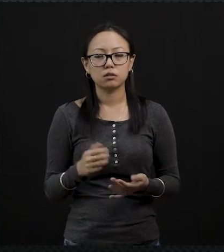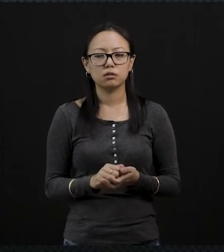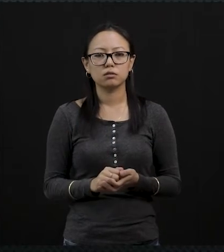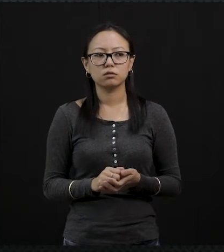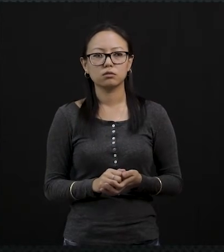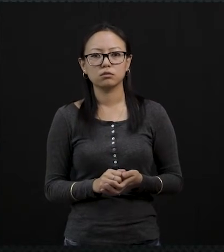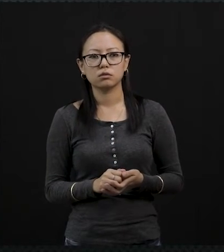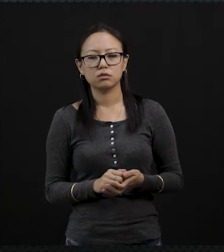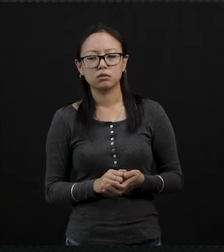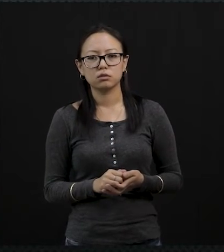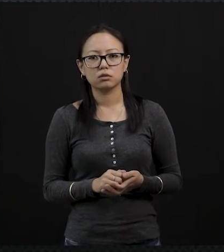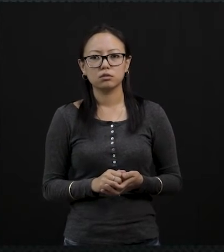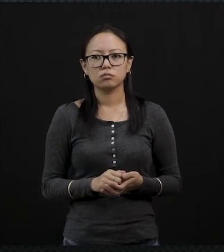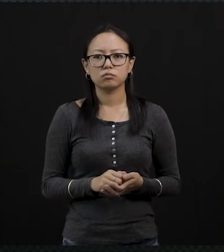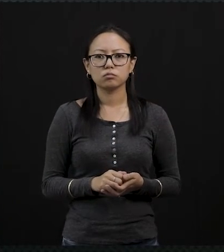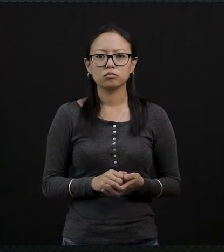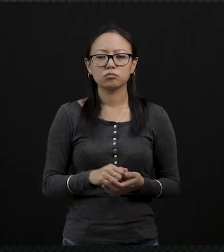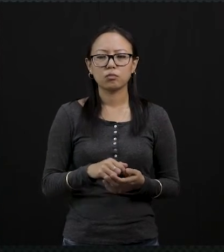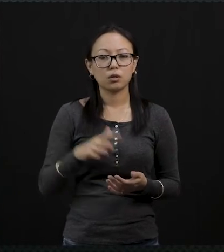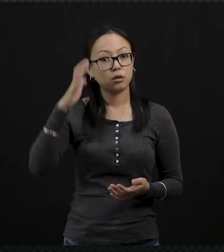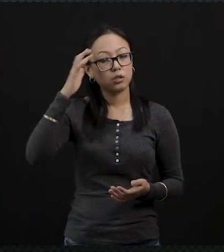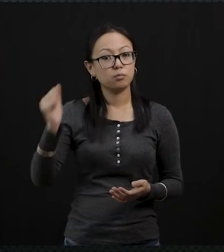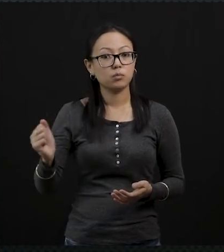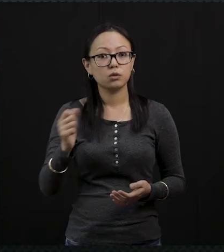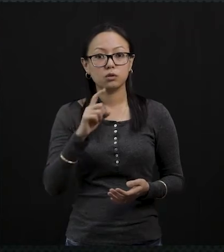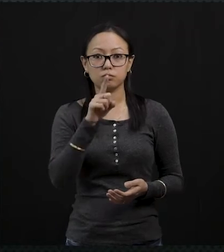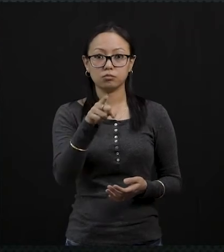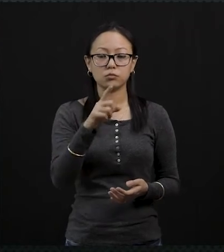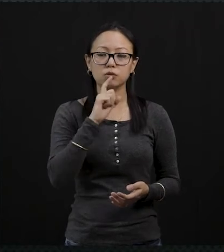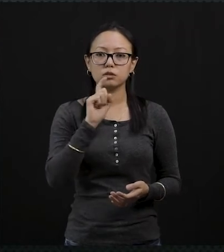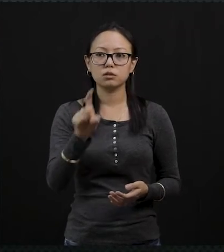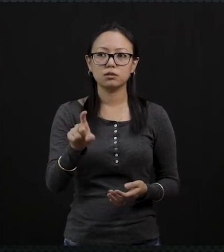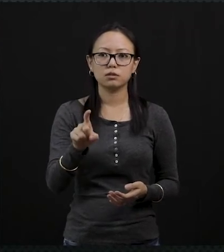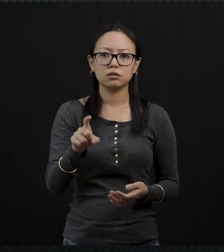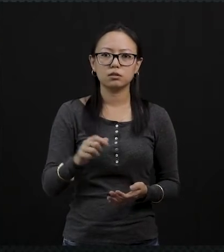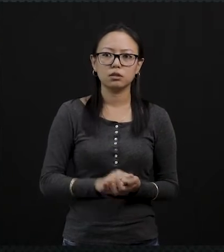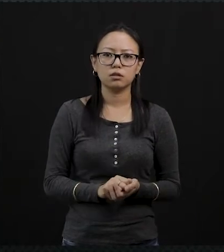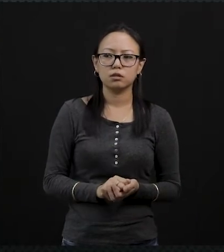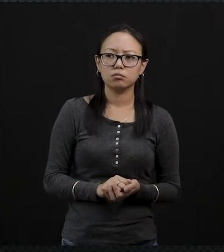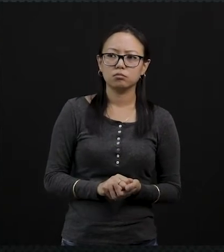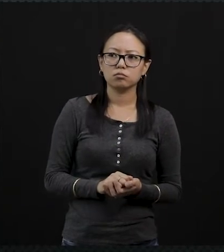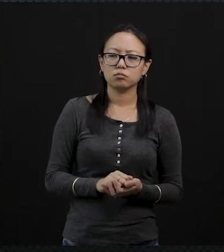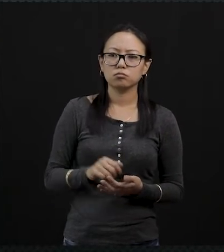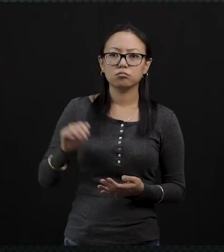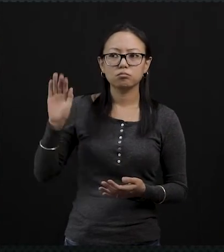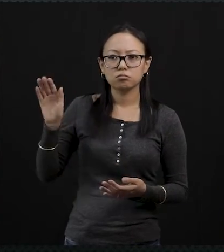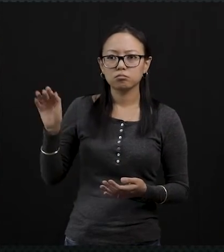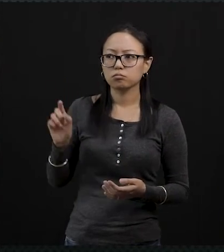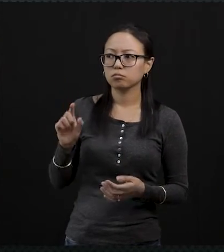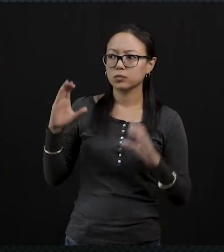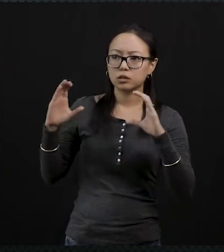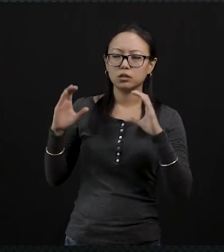students, what you have to say? So that is a time where you have to alert your brother or